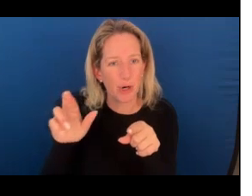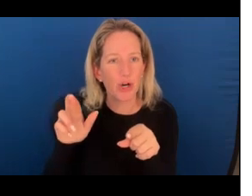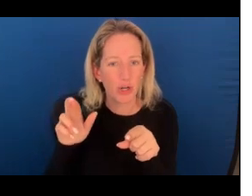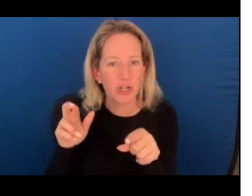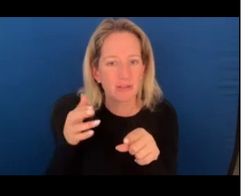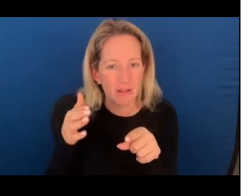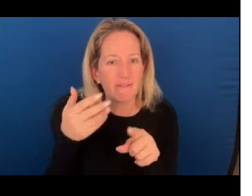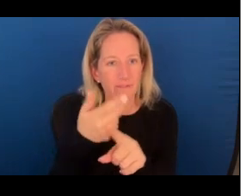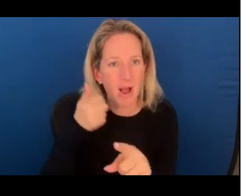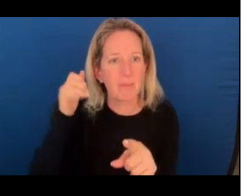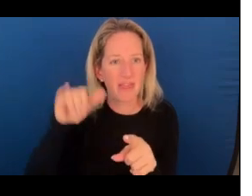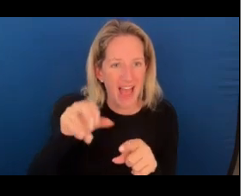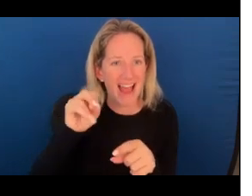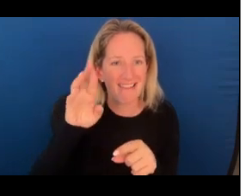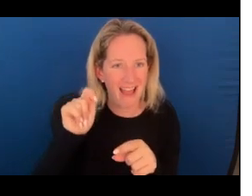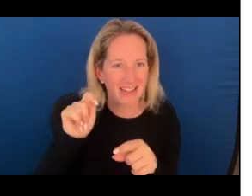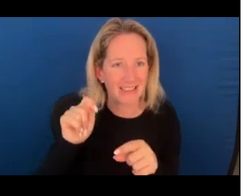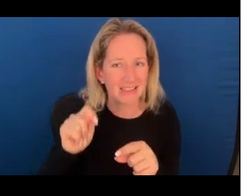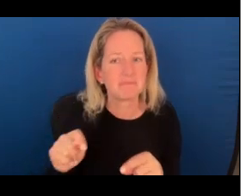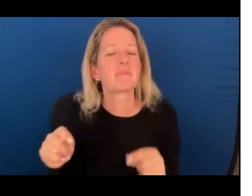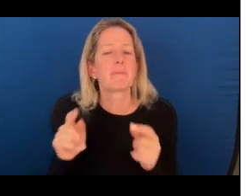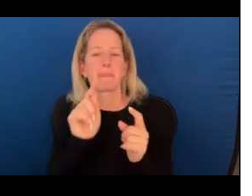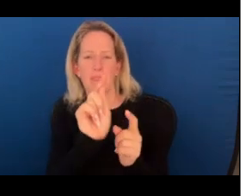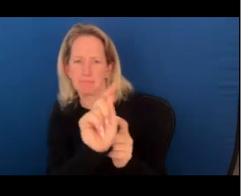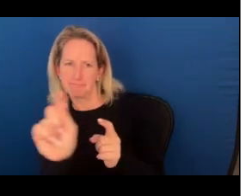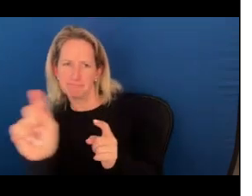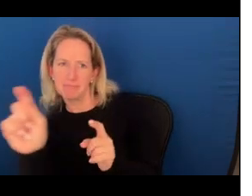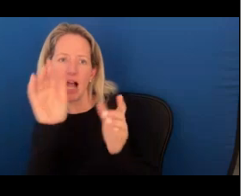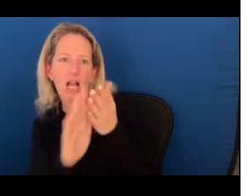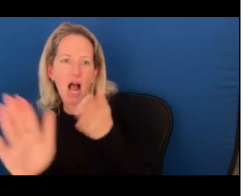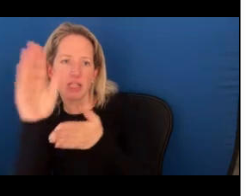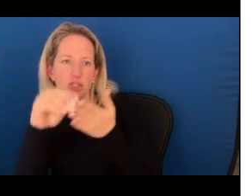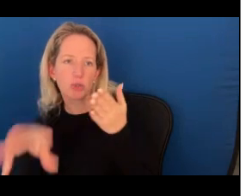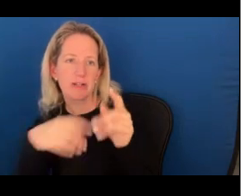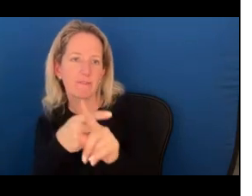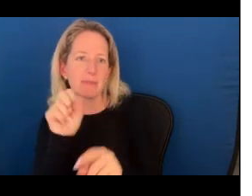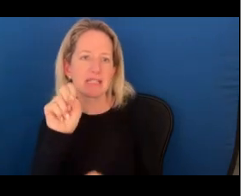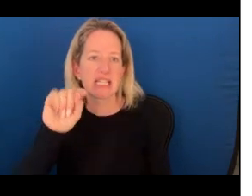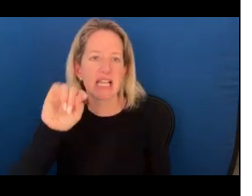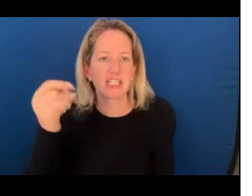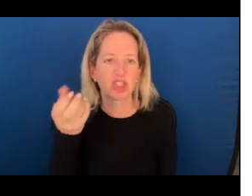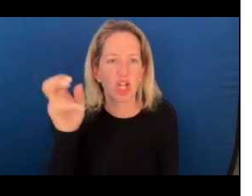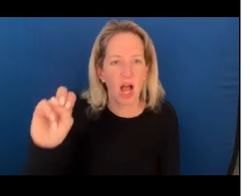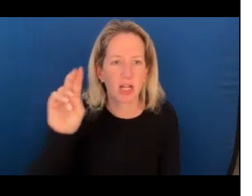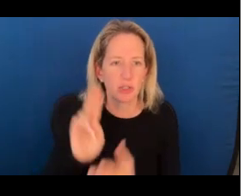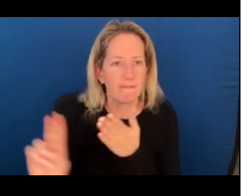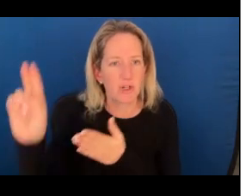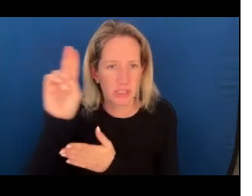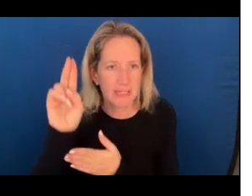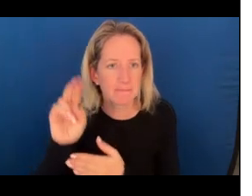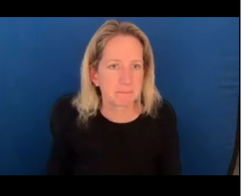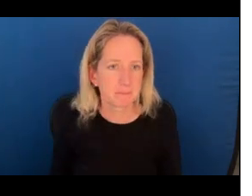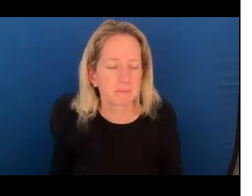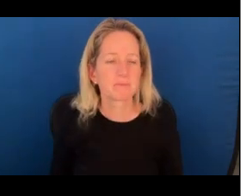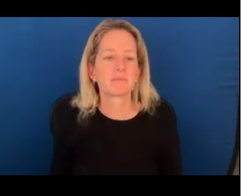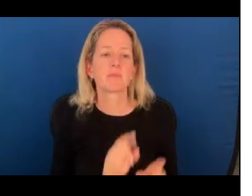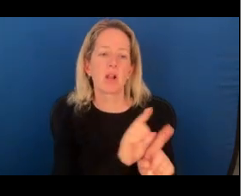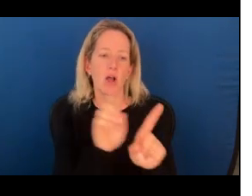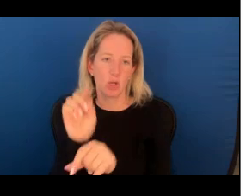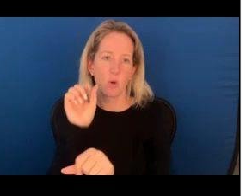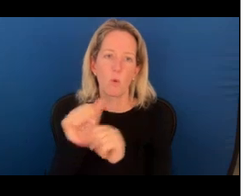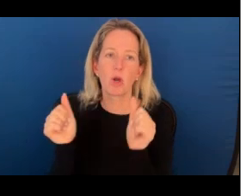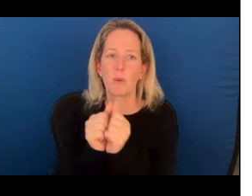net. Those are a bunch of college students from St. John's University, which is nearby. We also worked with the Bayview